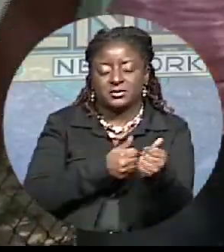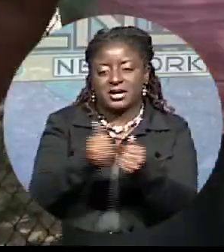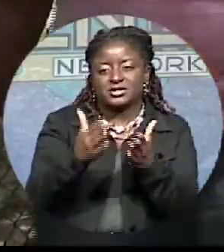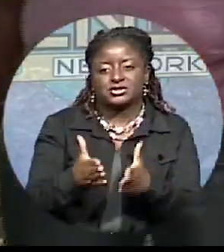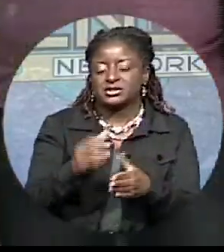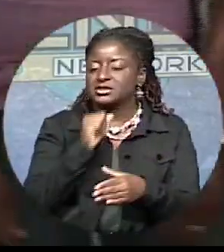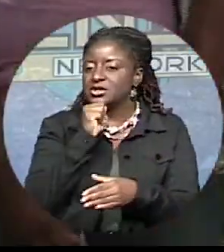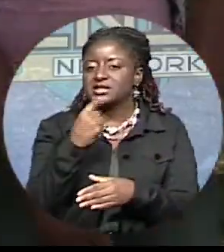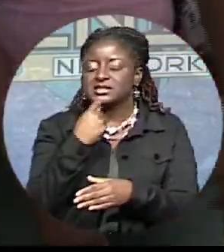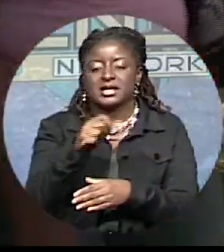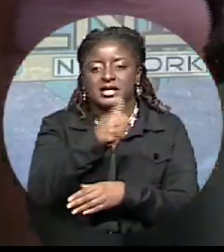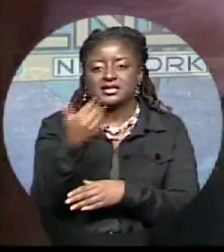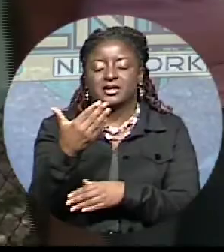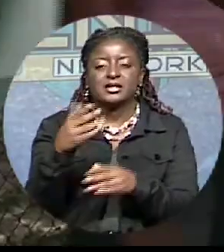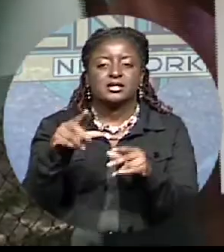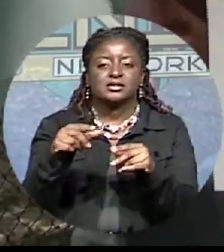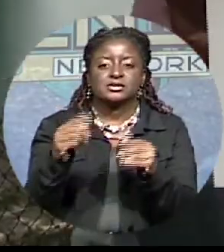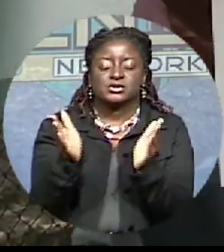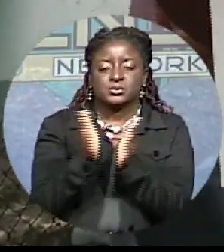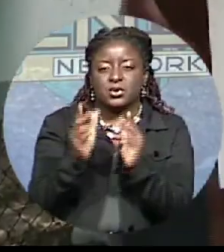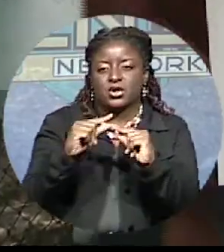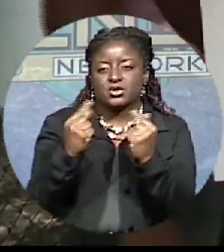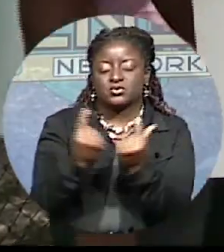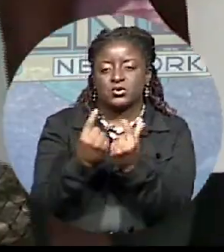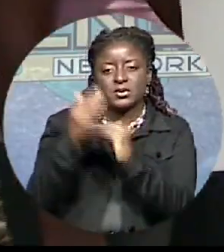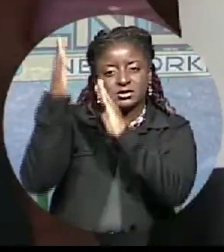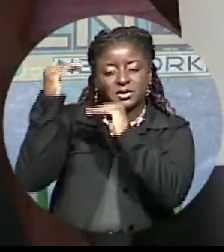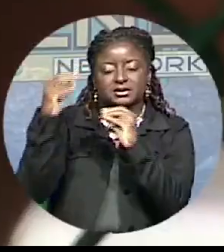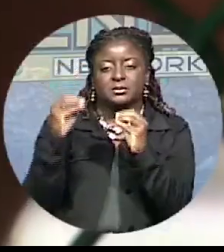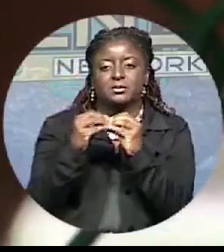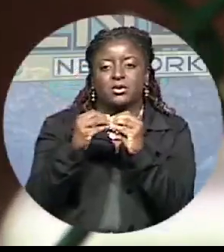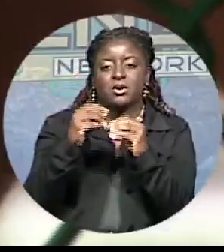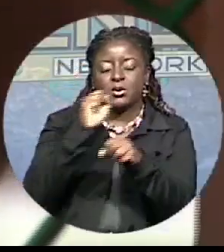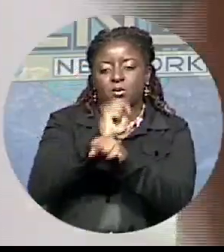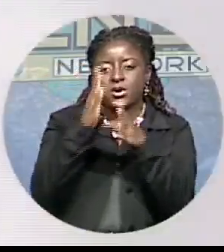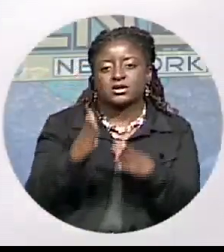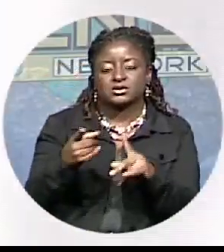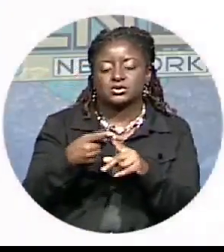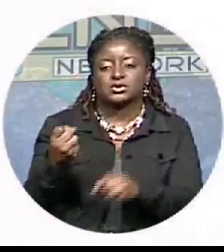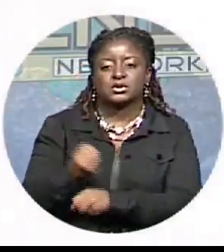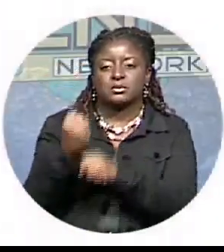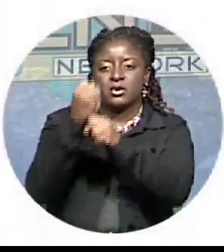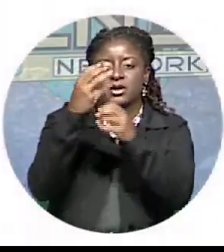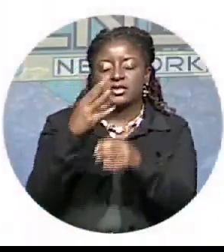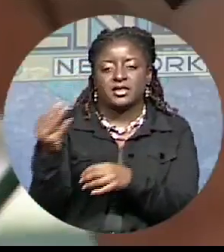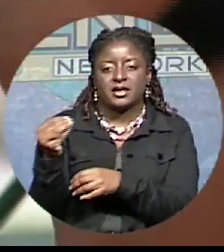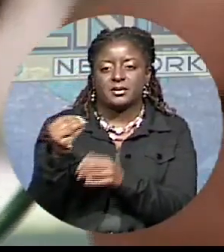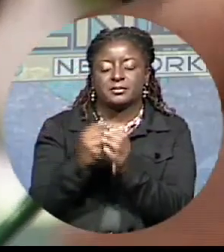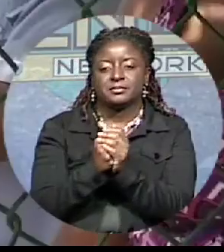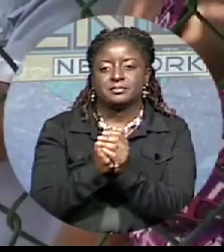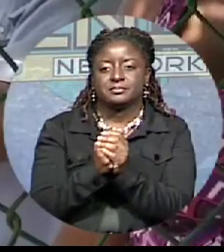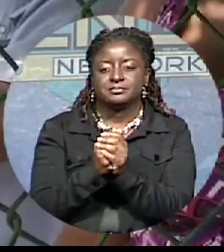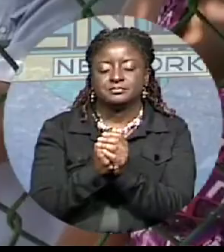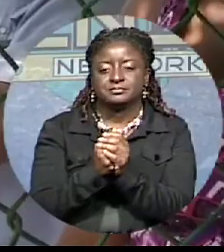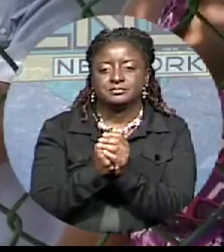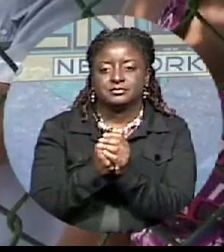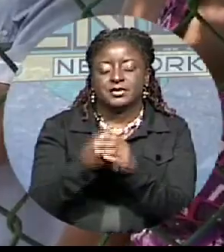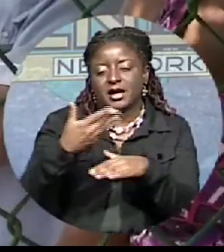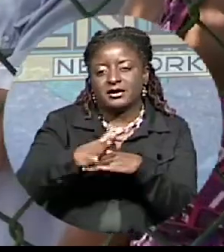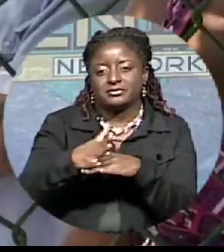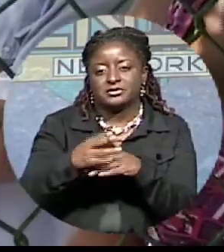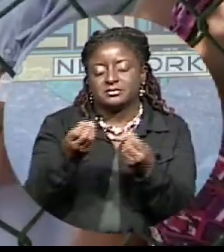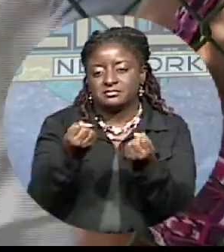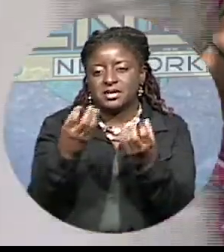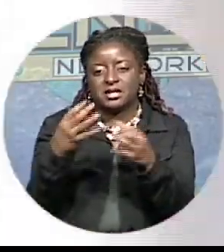group of employees had expected more workers to support their cause. But after numerous calls and messages, the staff on the